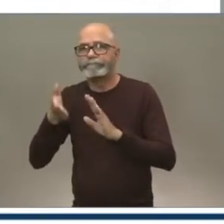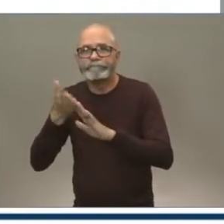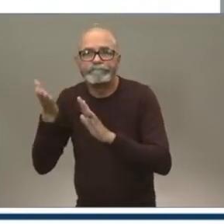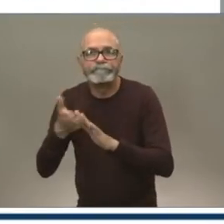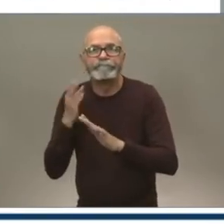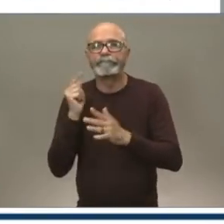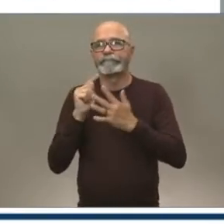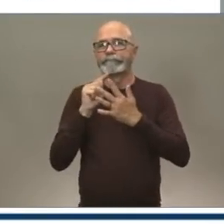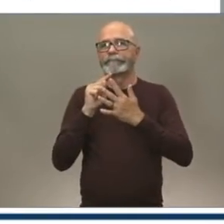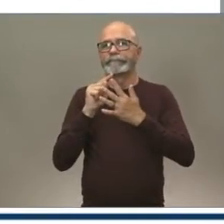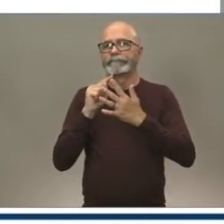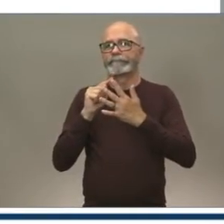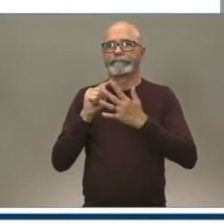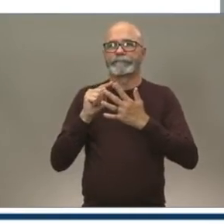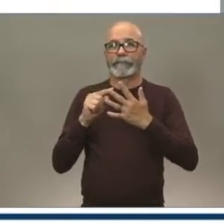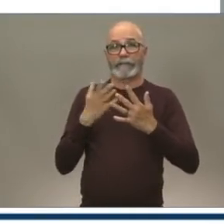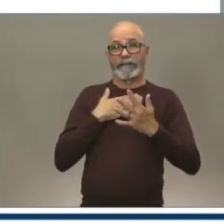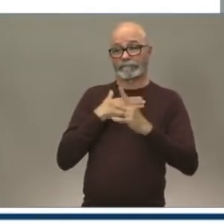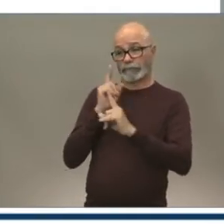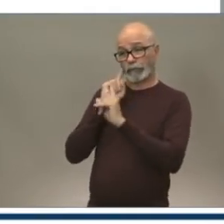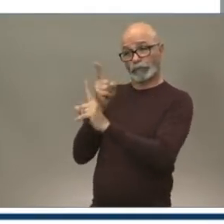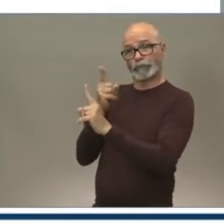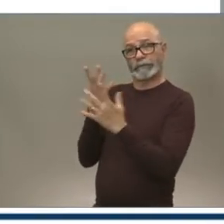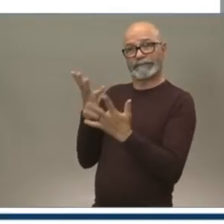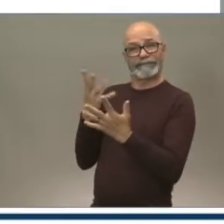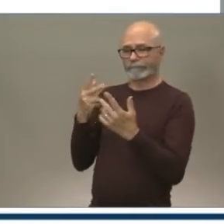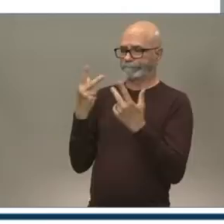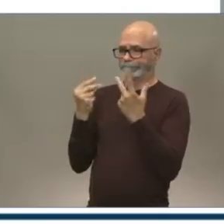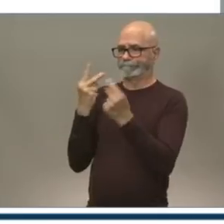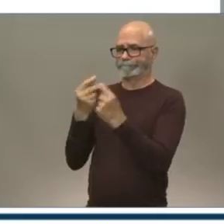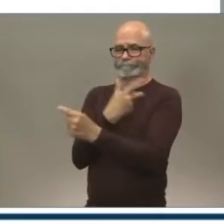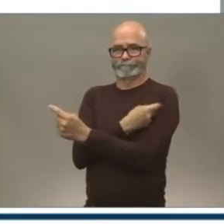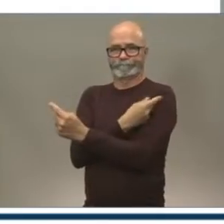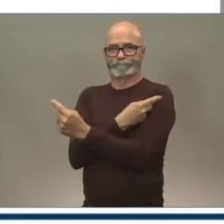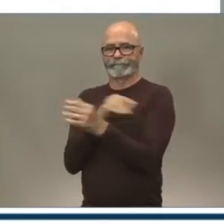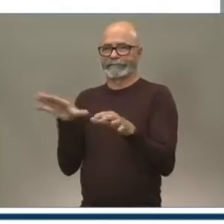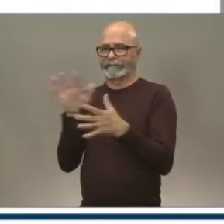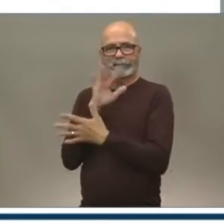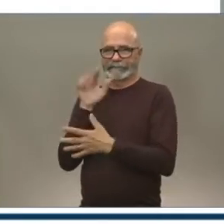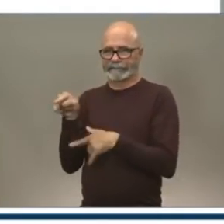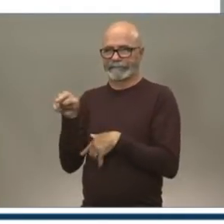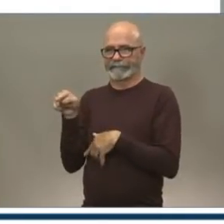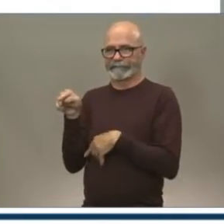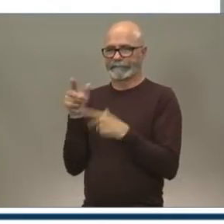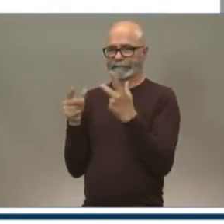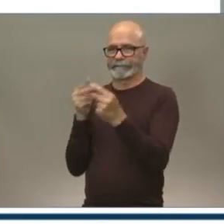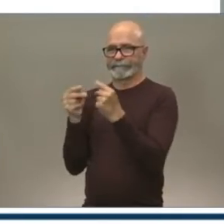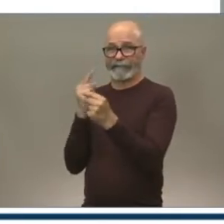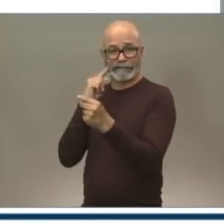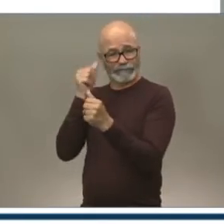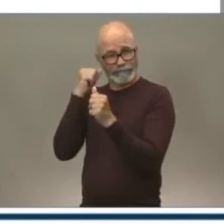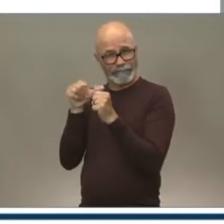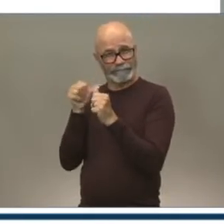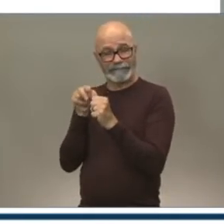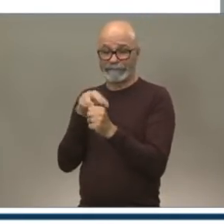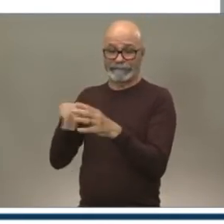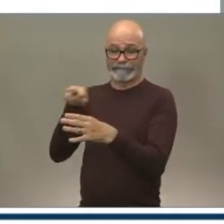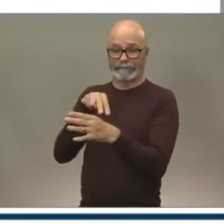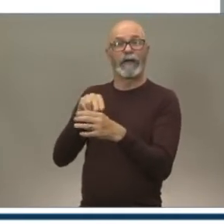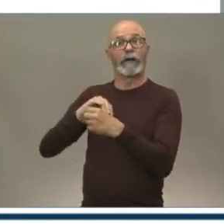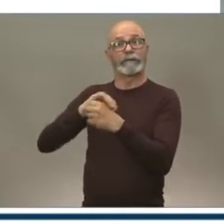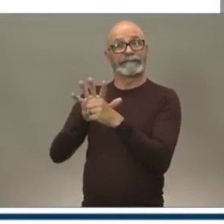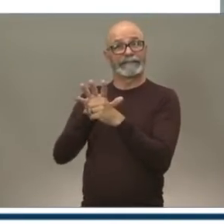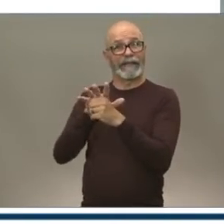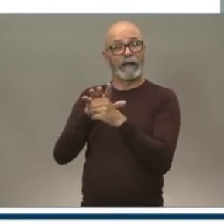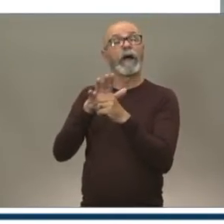immunity, which is our objective as well. And so we have to keep our minds on variants that can come into this province very quickly, and